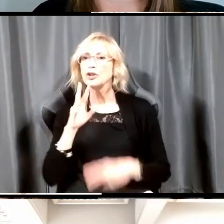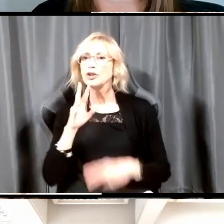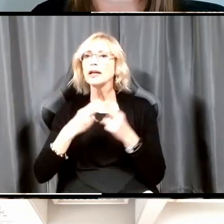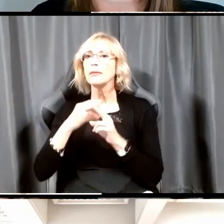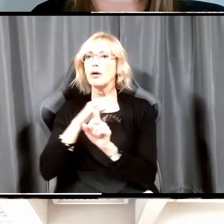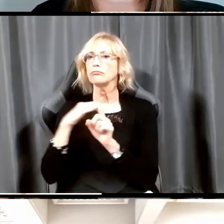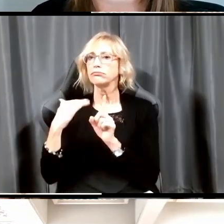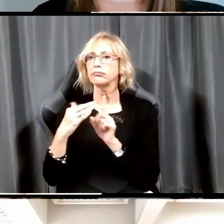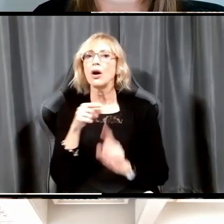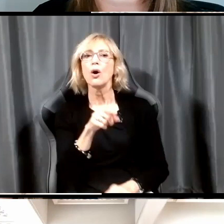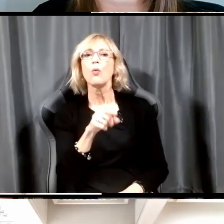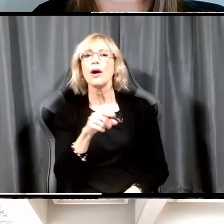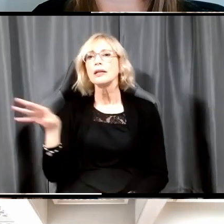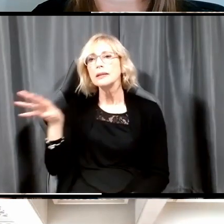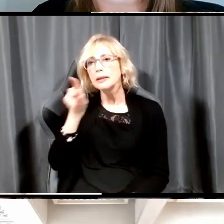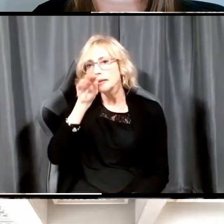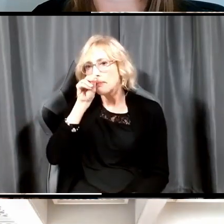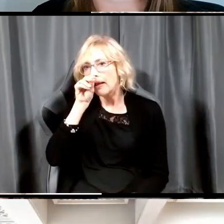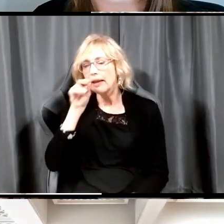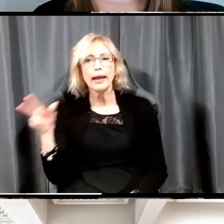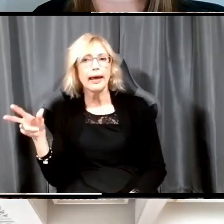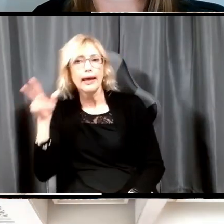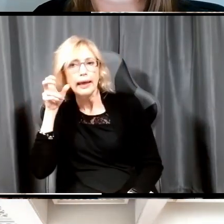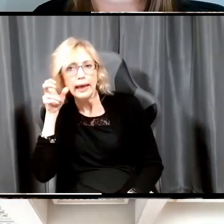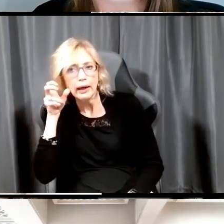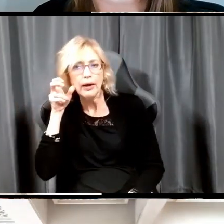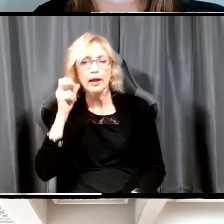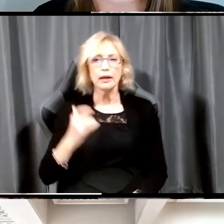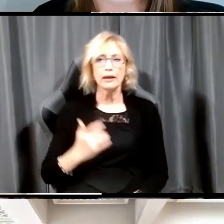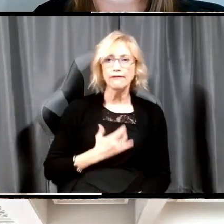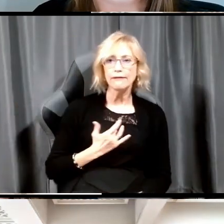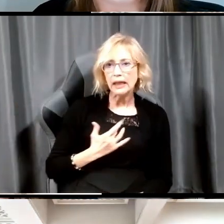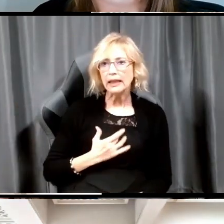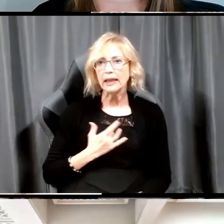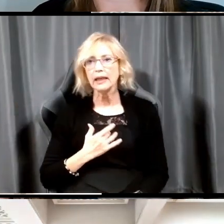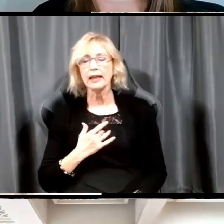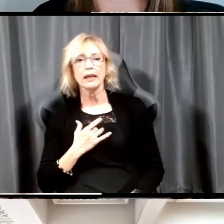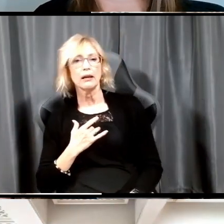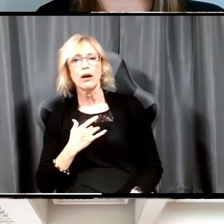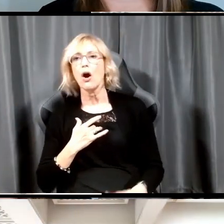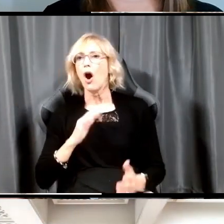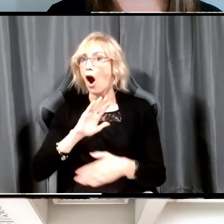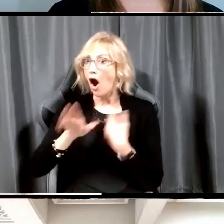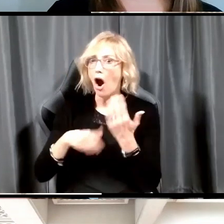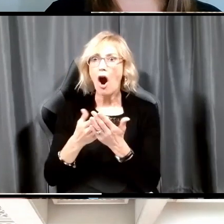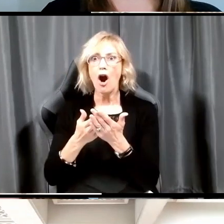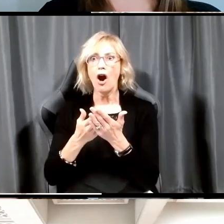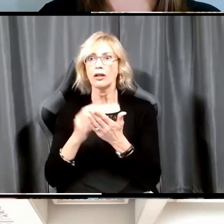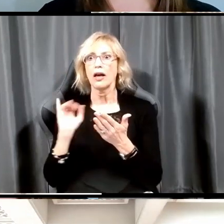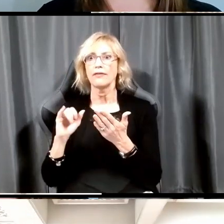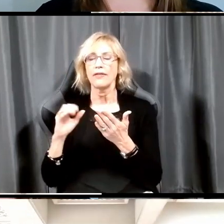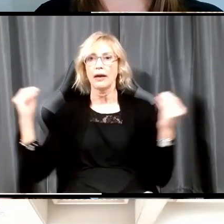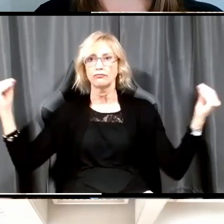about what the child is smelling, what the child is hearing, what the child is feeling, what is all of that input.